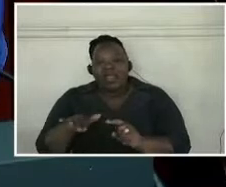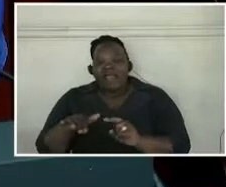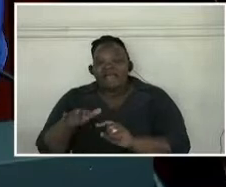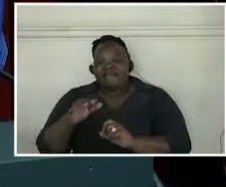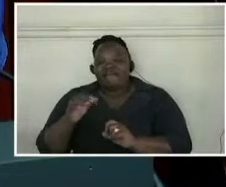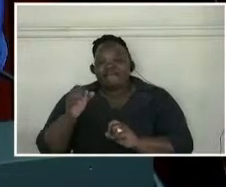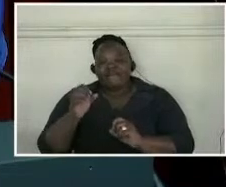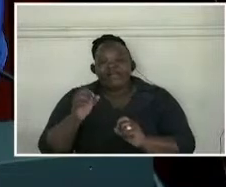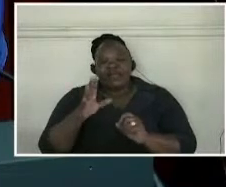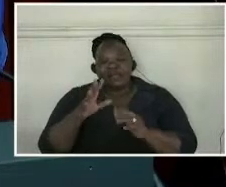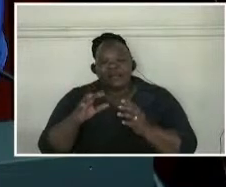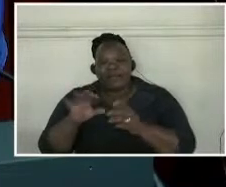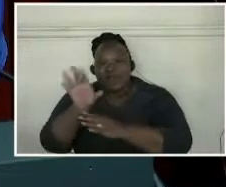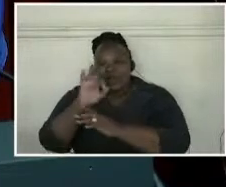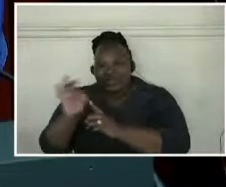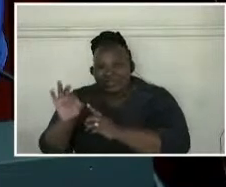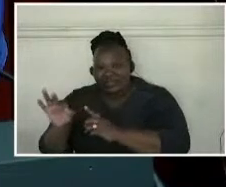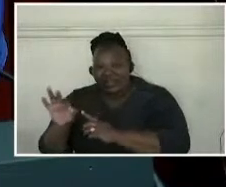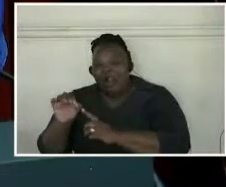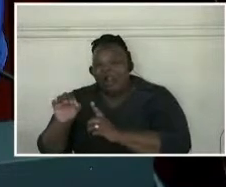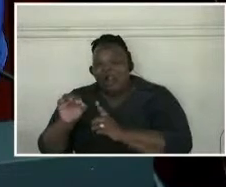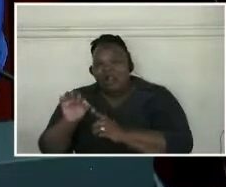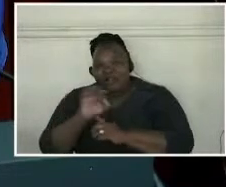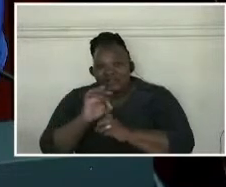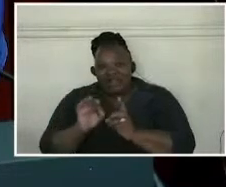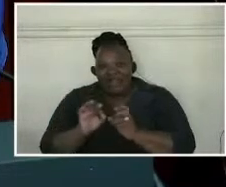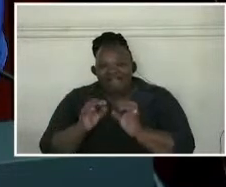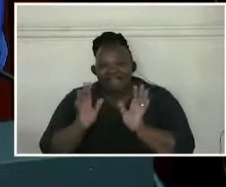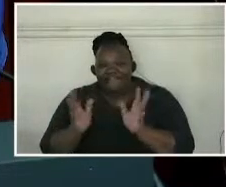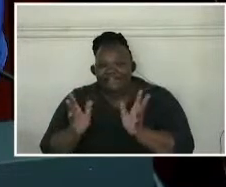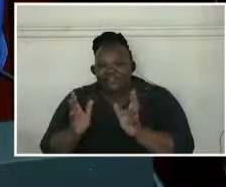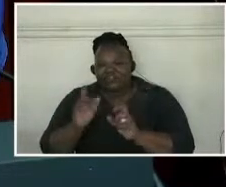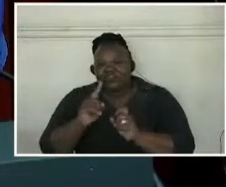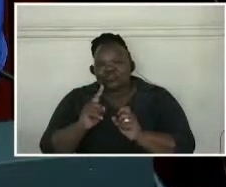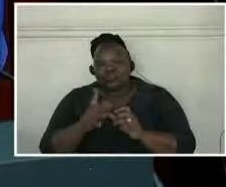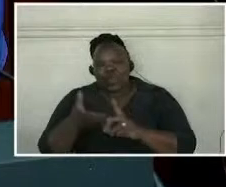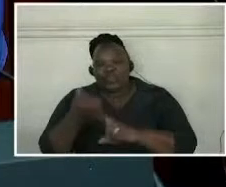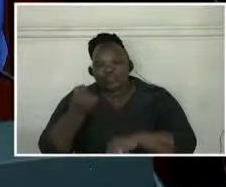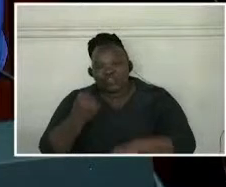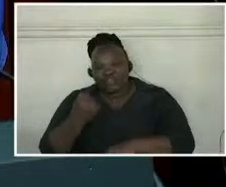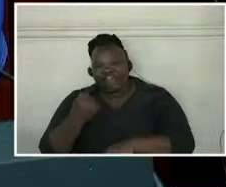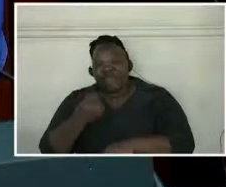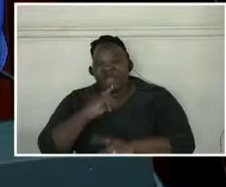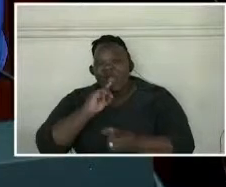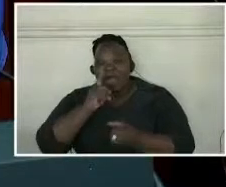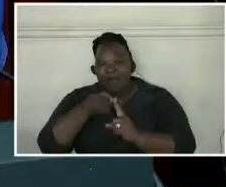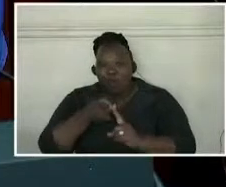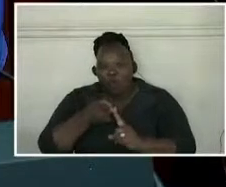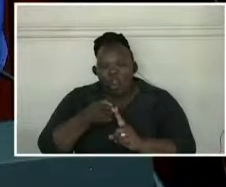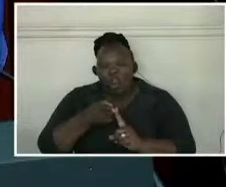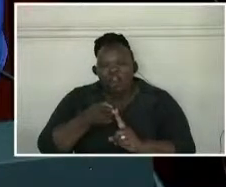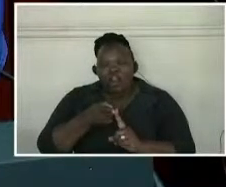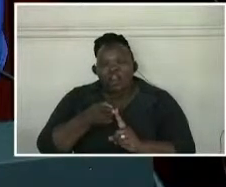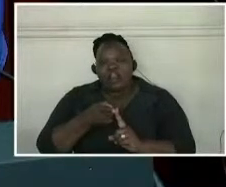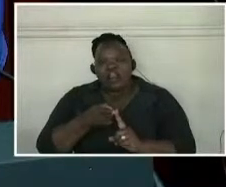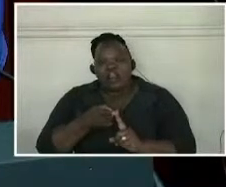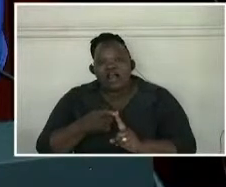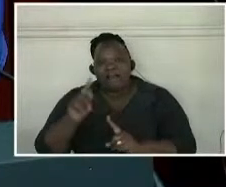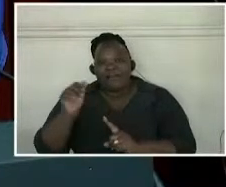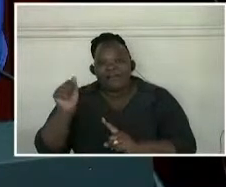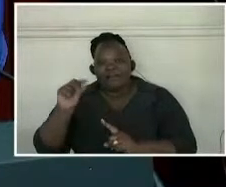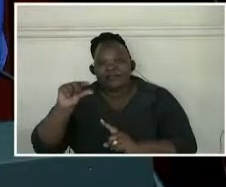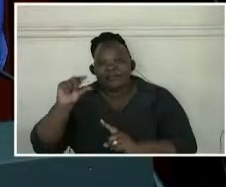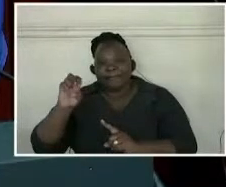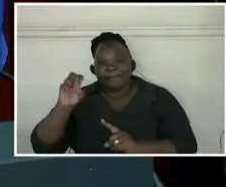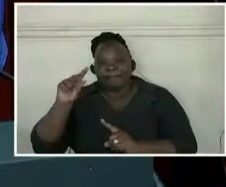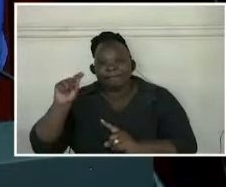is designed to incrementally achieve this by setting achievable goals and targets within the